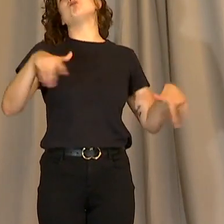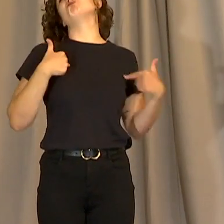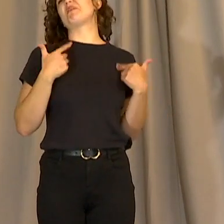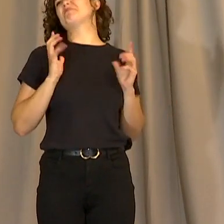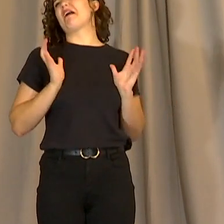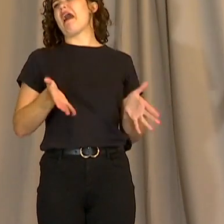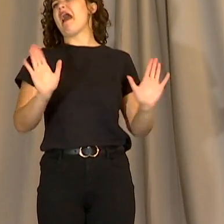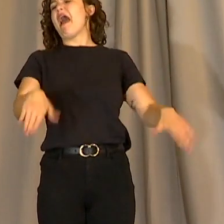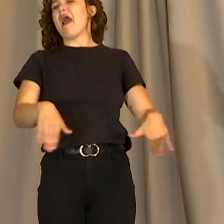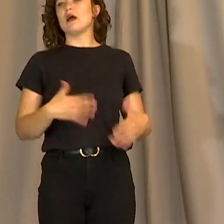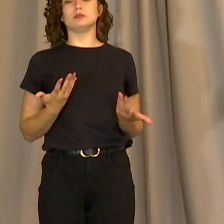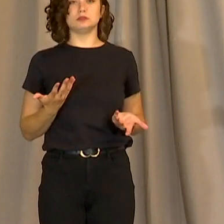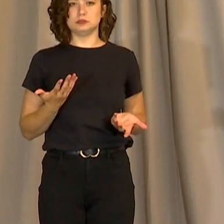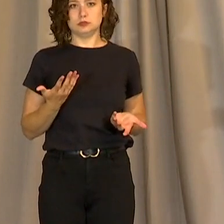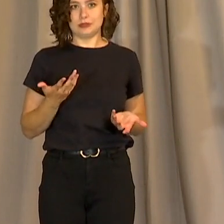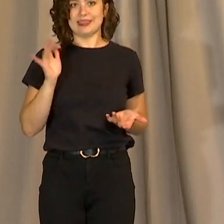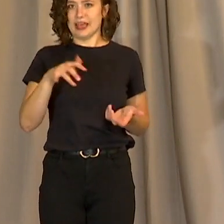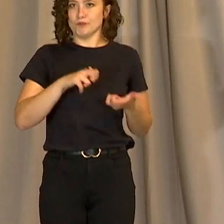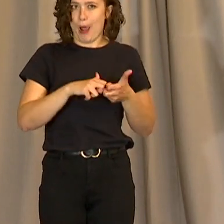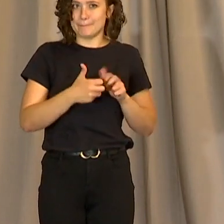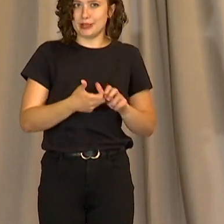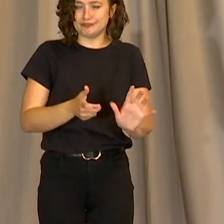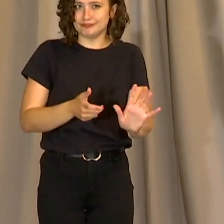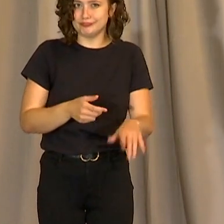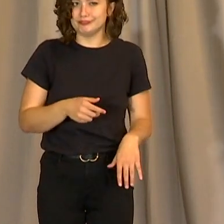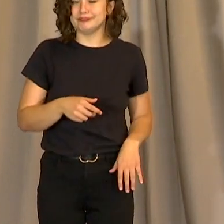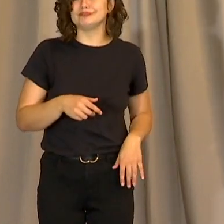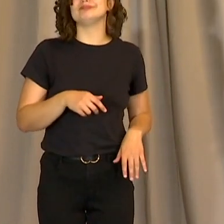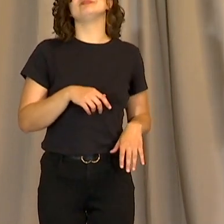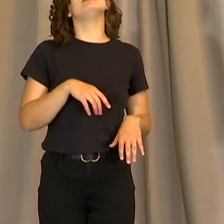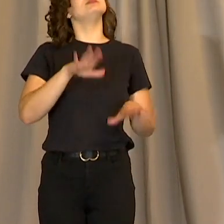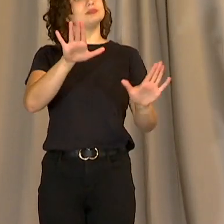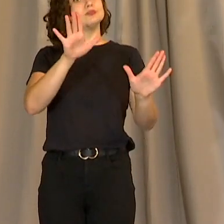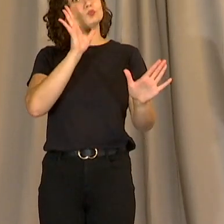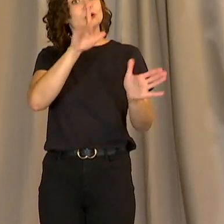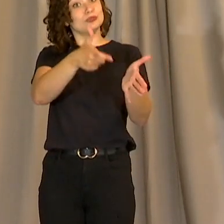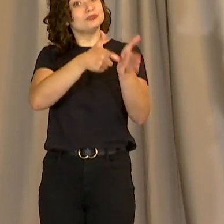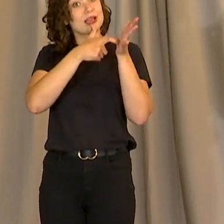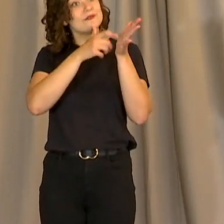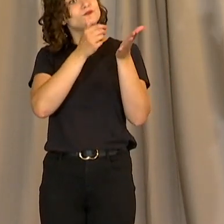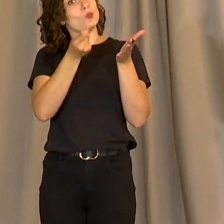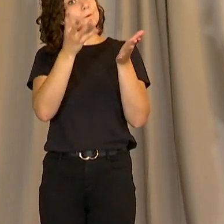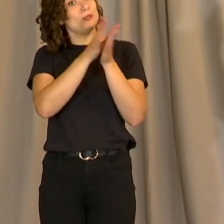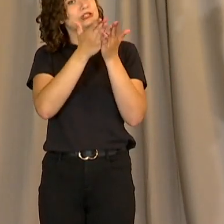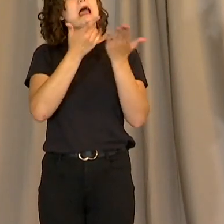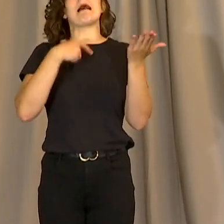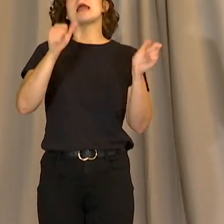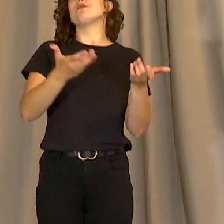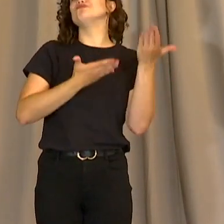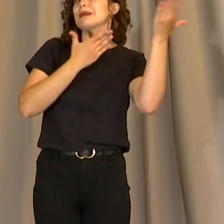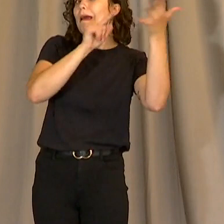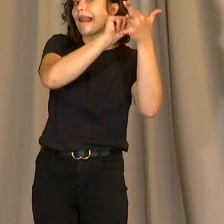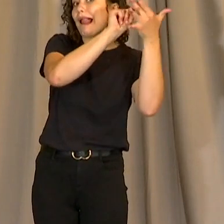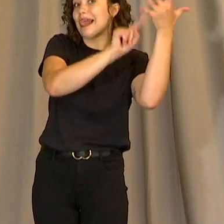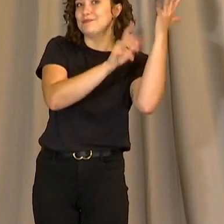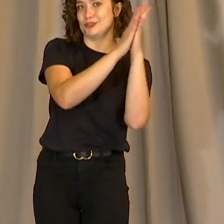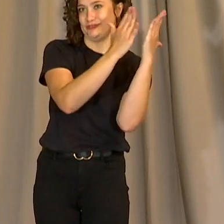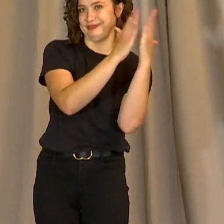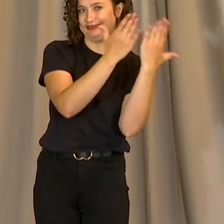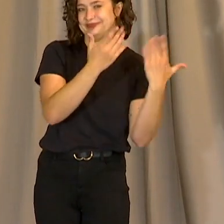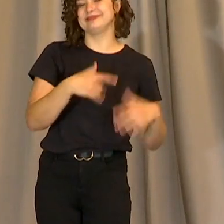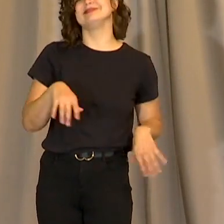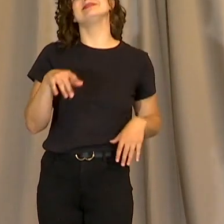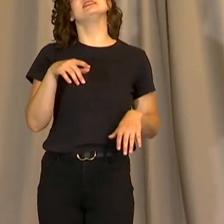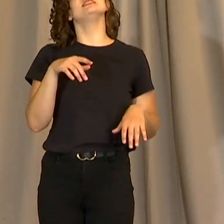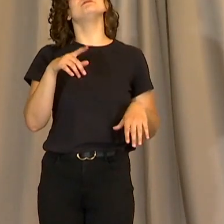a couple of books to read, and I can give you a list to let you know how raggedy you are. But you, once you accept that, then you can do the